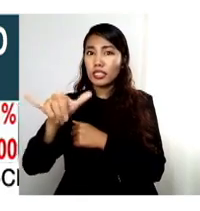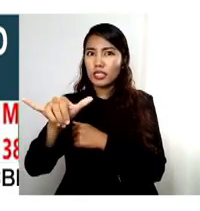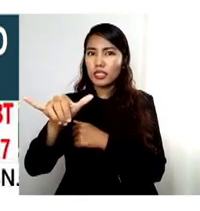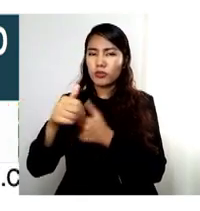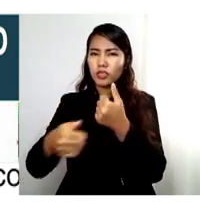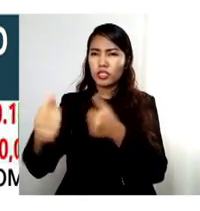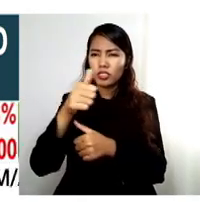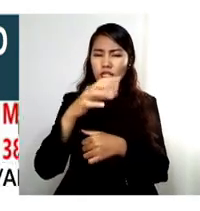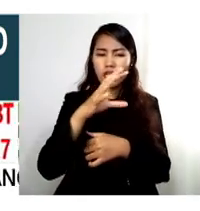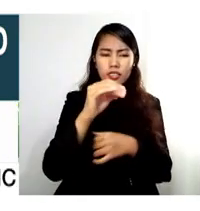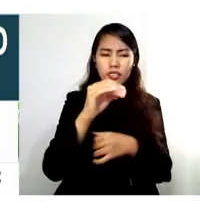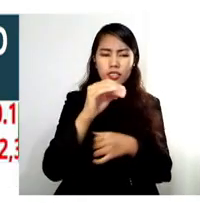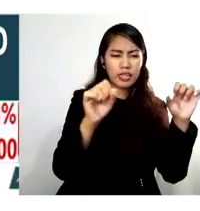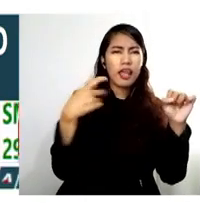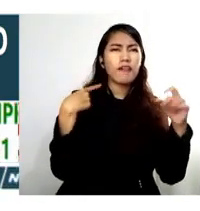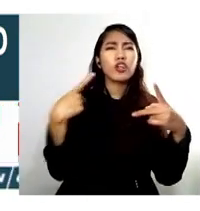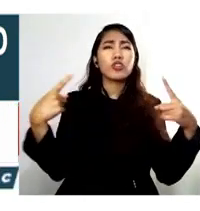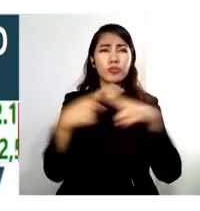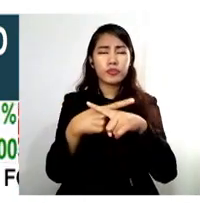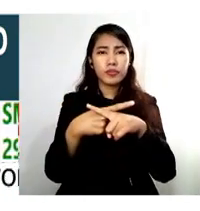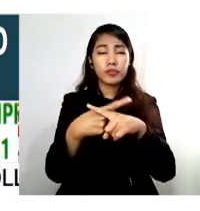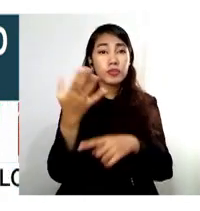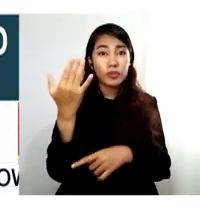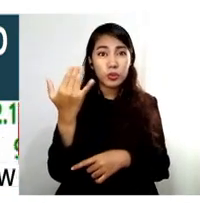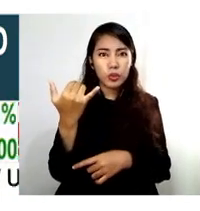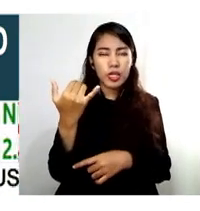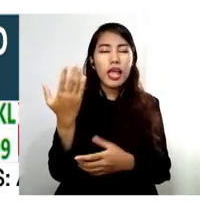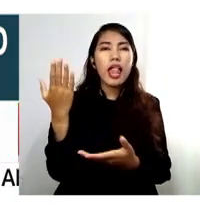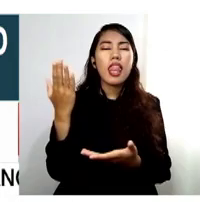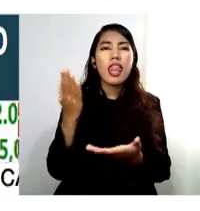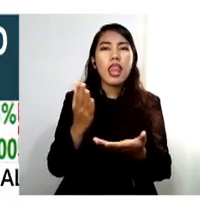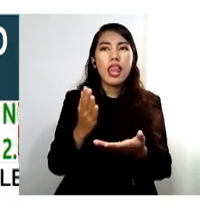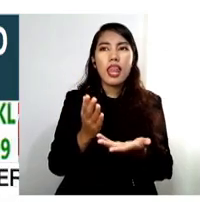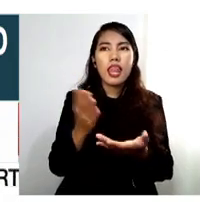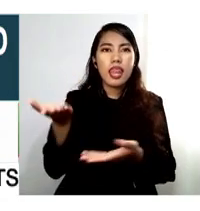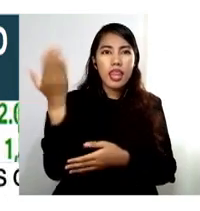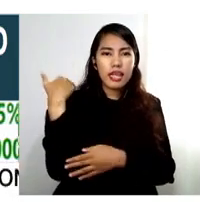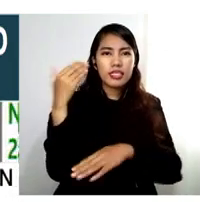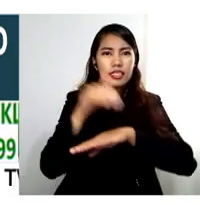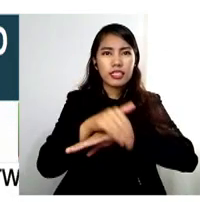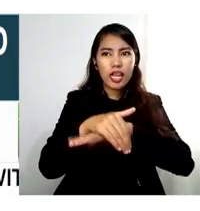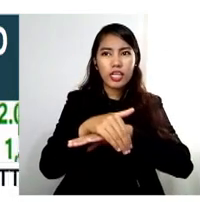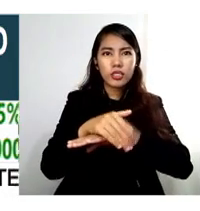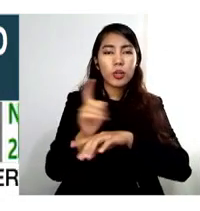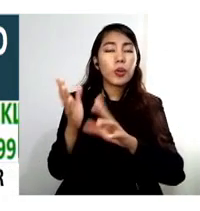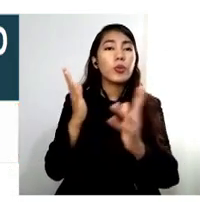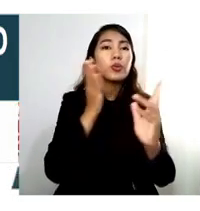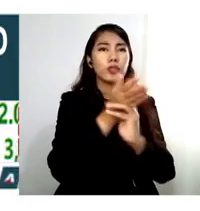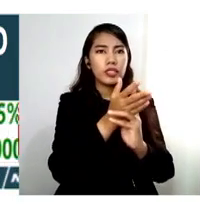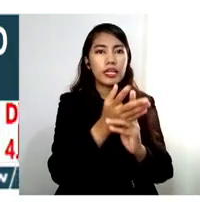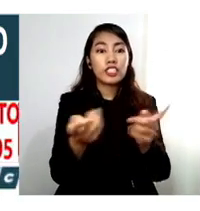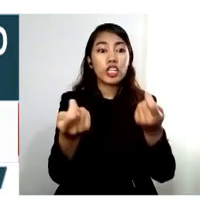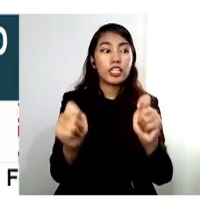position? Because there he went last night, trying to broker a deal, trying to sober things up between